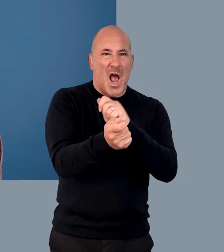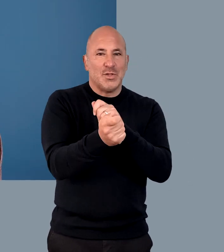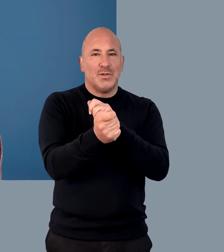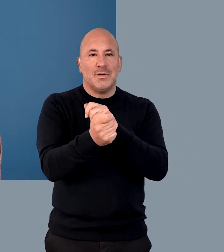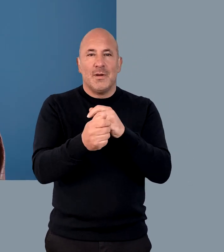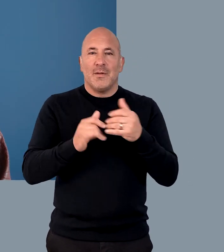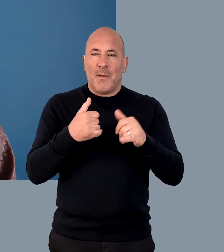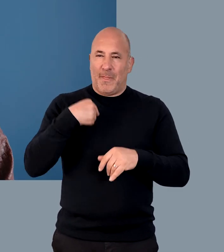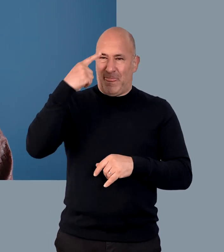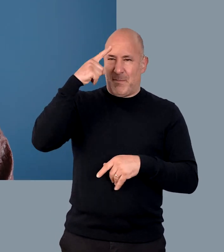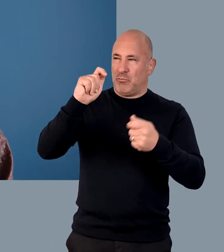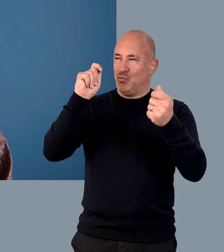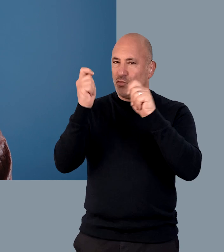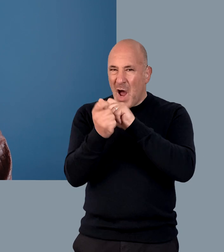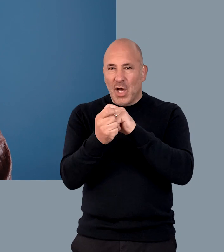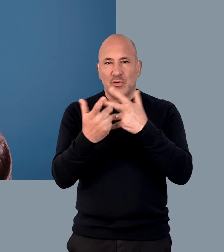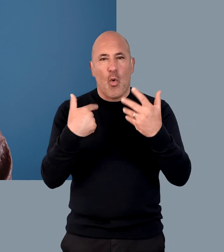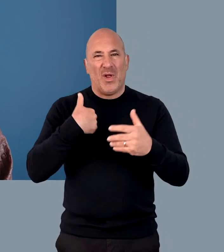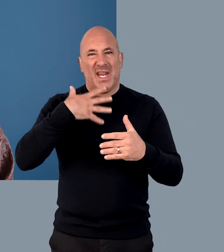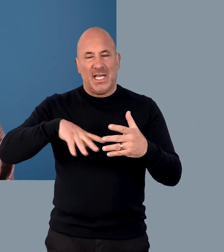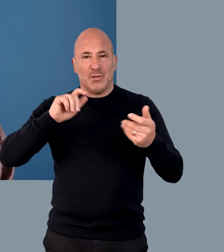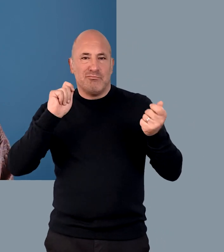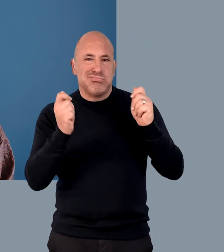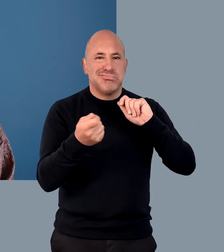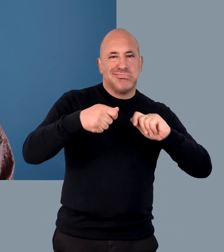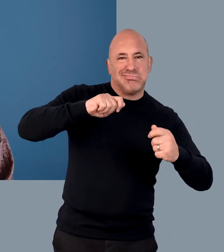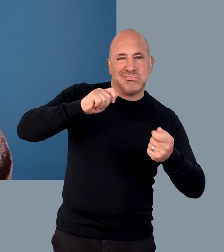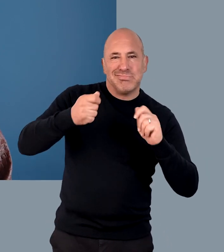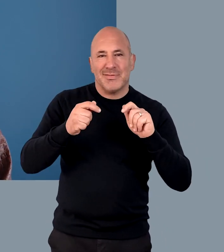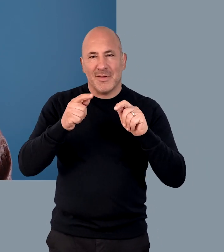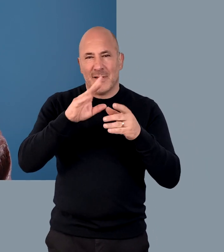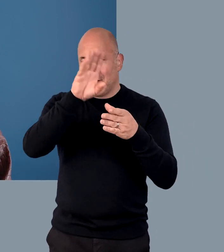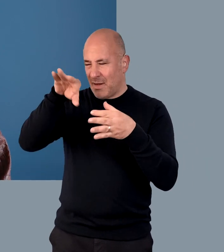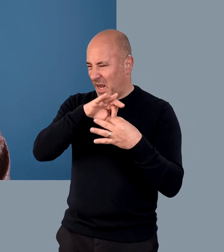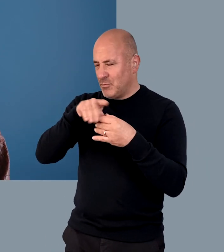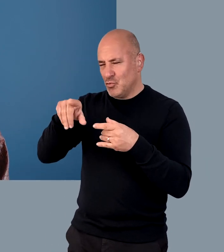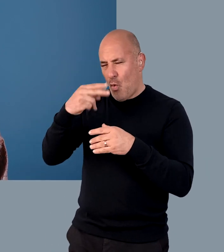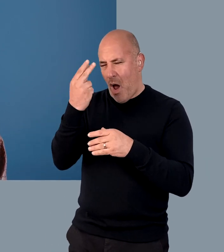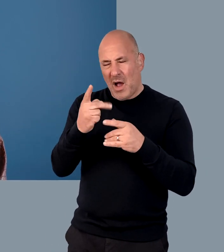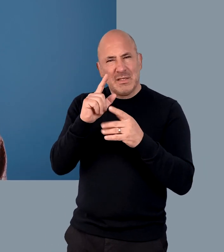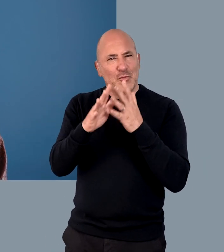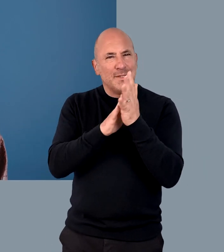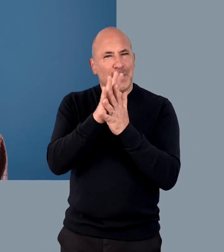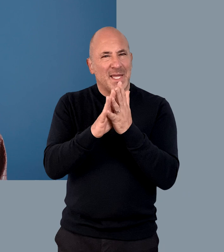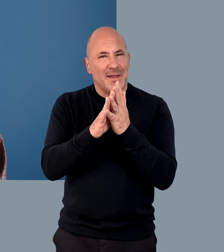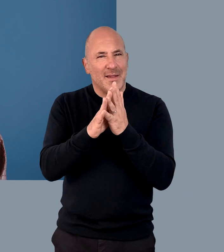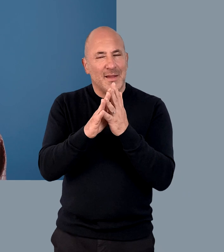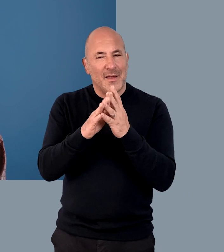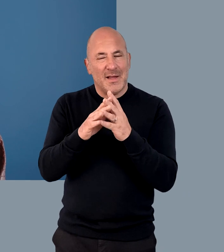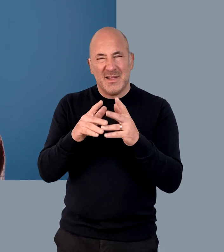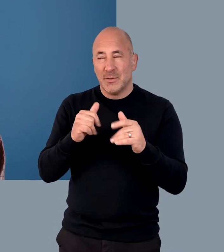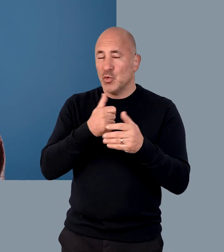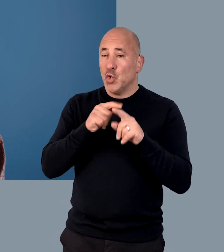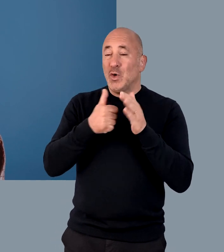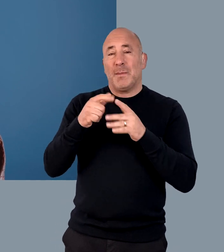we think about change or the need to fluctuate and what that means within the context of the arts, it can